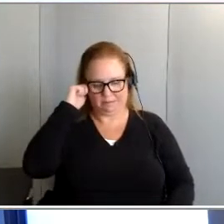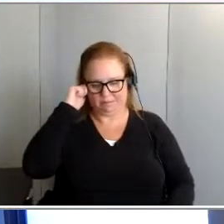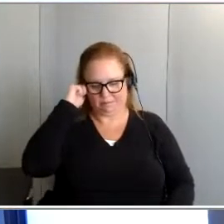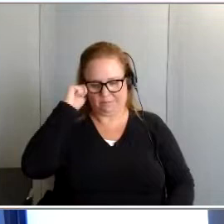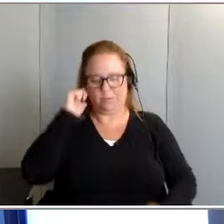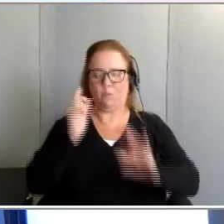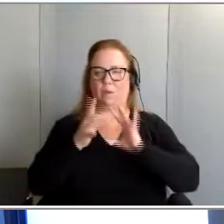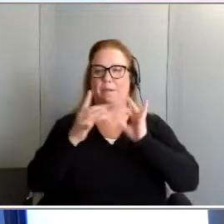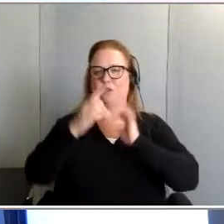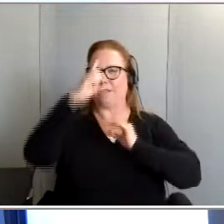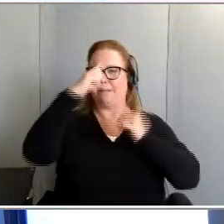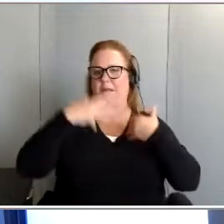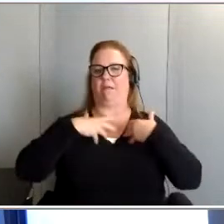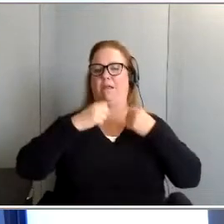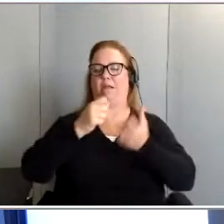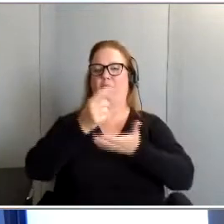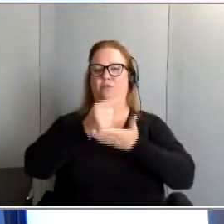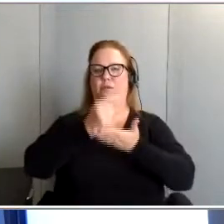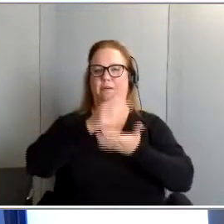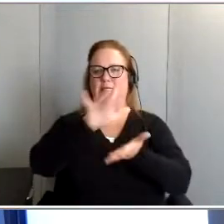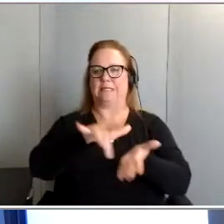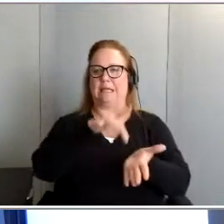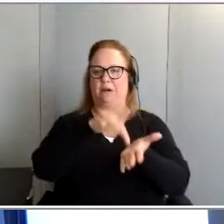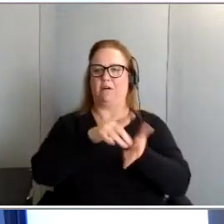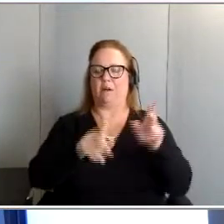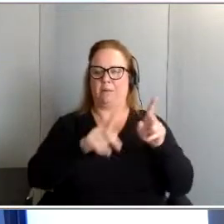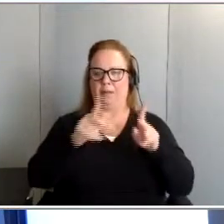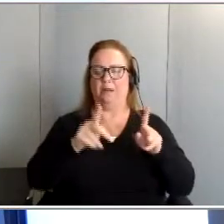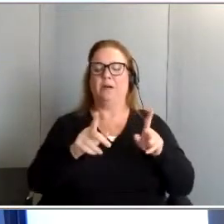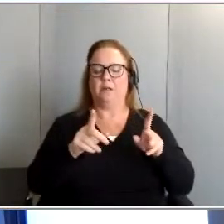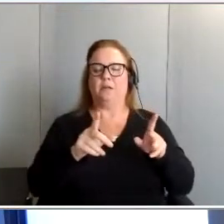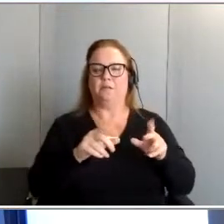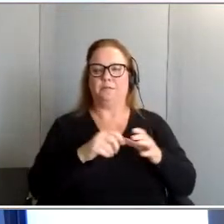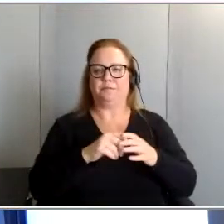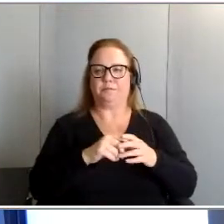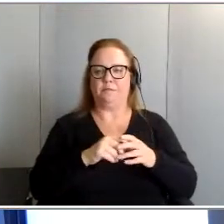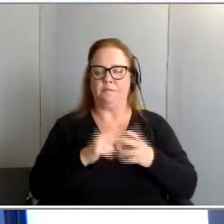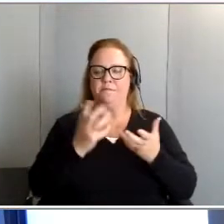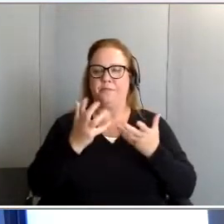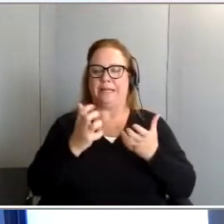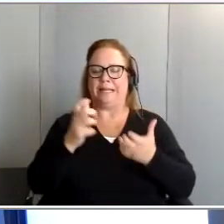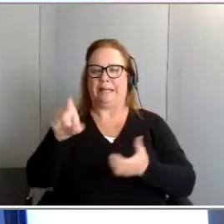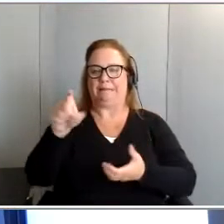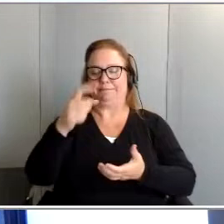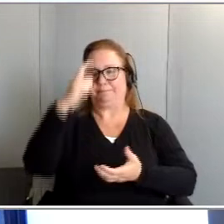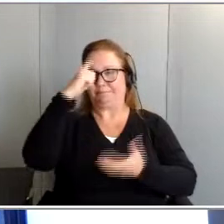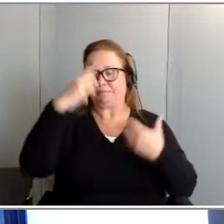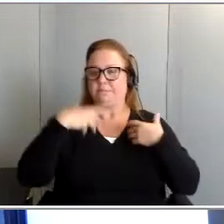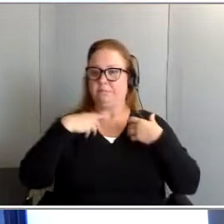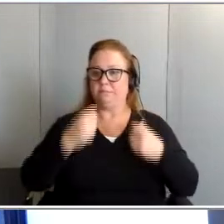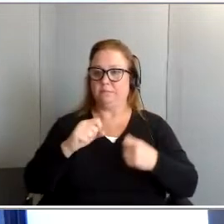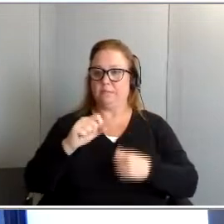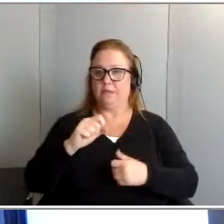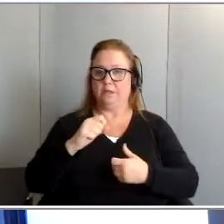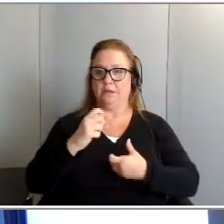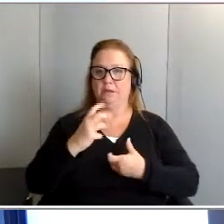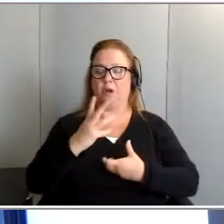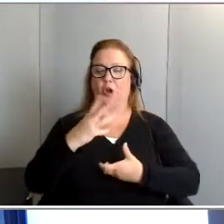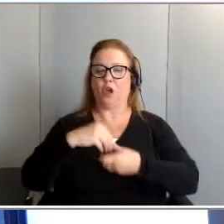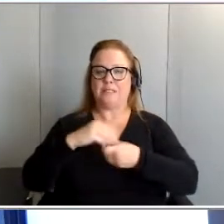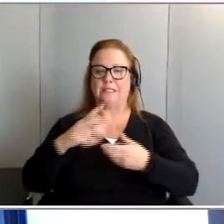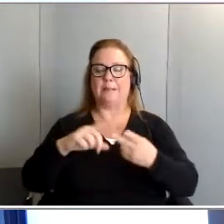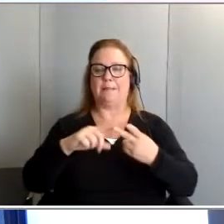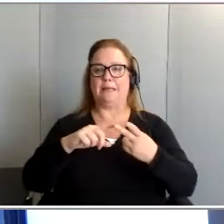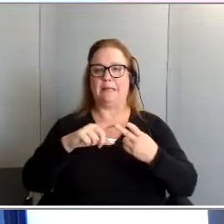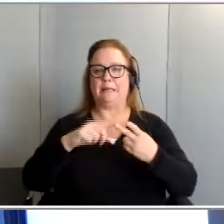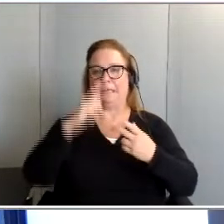those that are suffering maybe from some mental health issues and seeking help. But does it help with autism, dementia? We had a